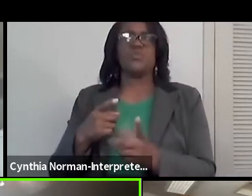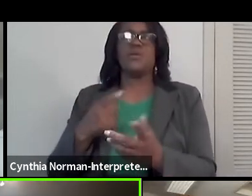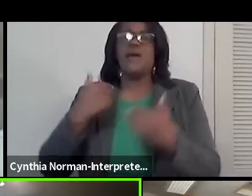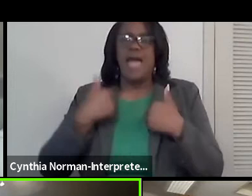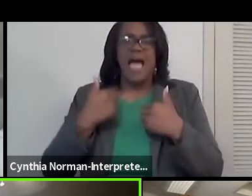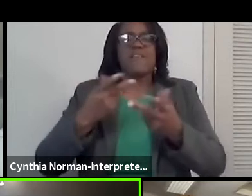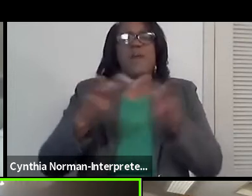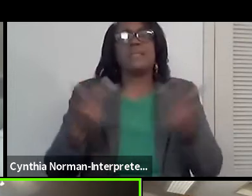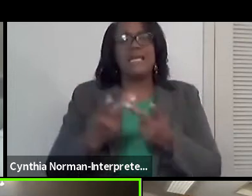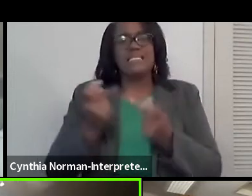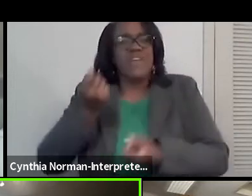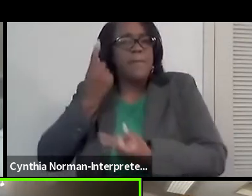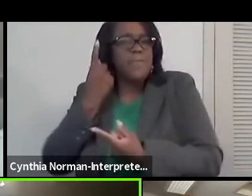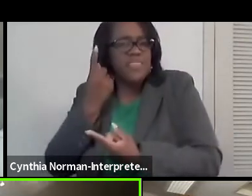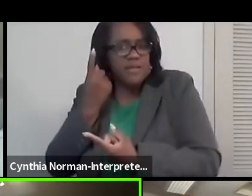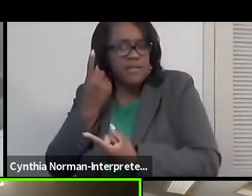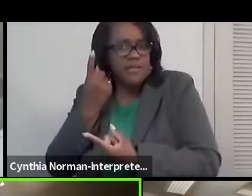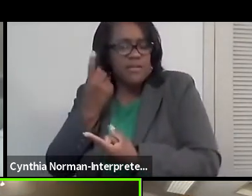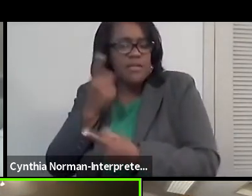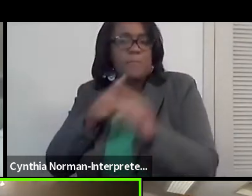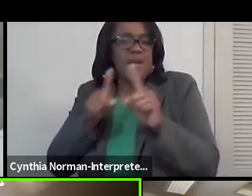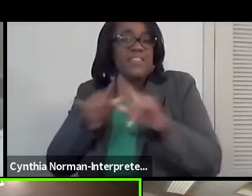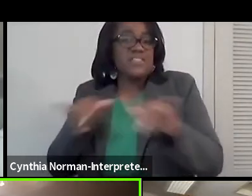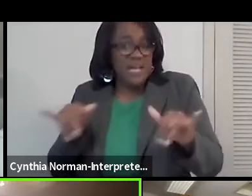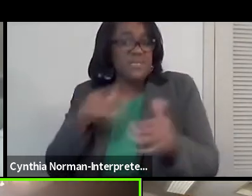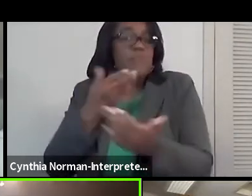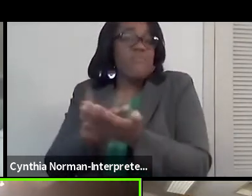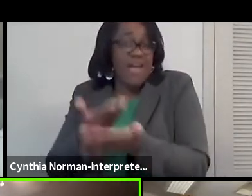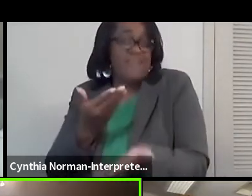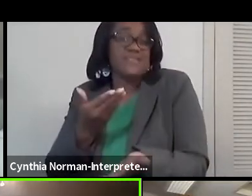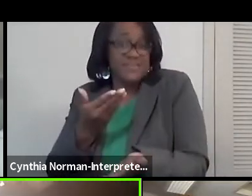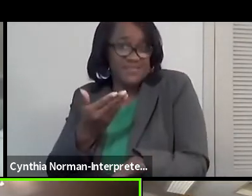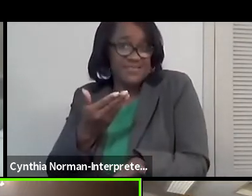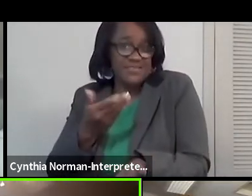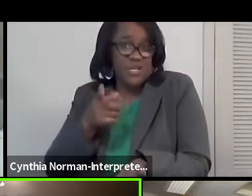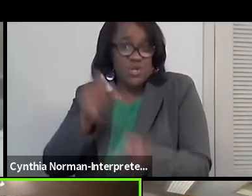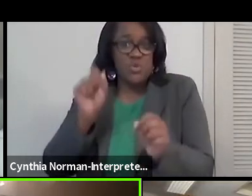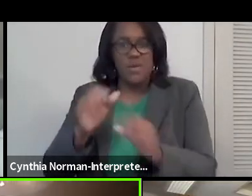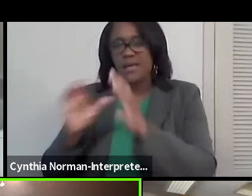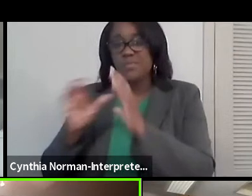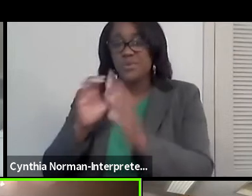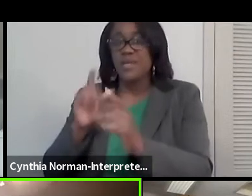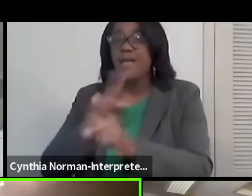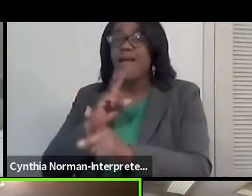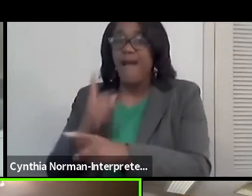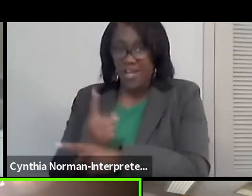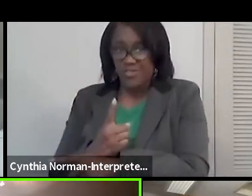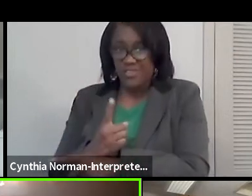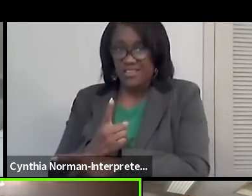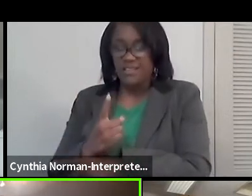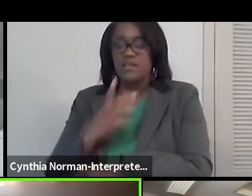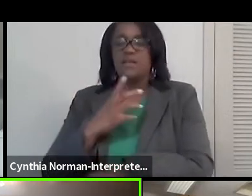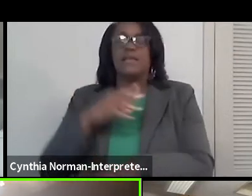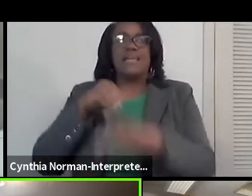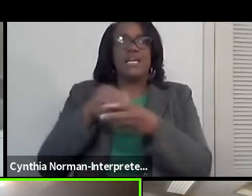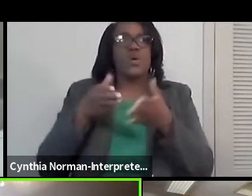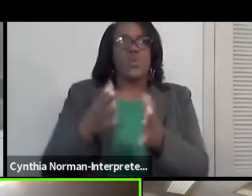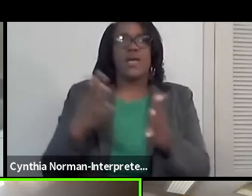empathy, but also factuality, so you can communicate accurately, but in a way that is sensitive